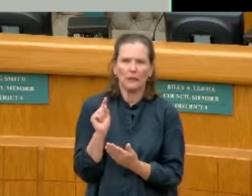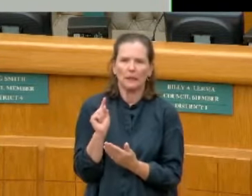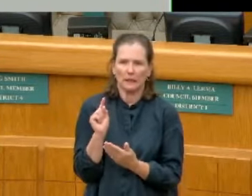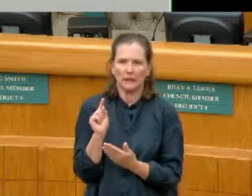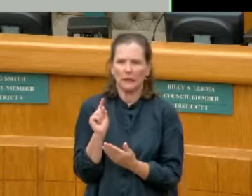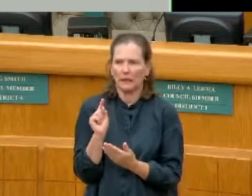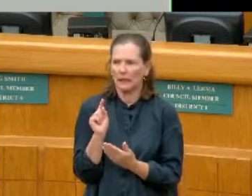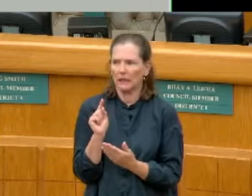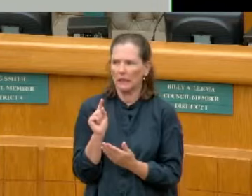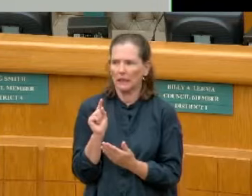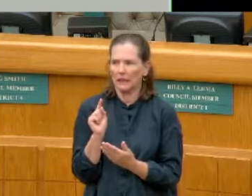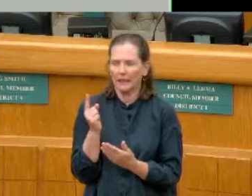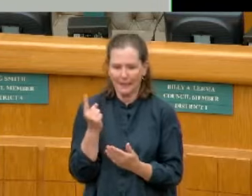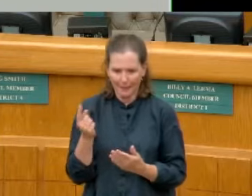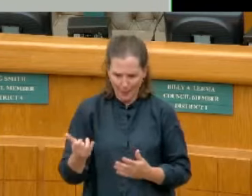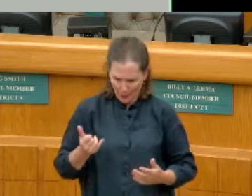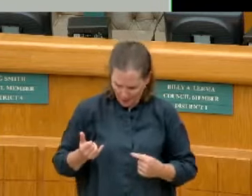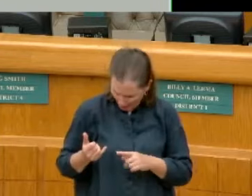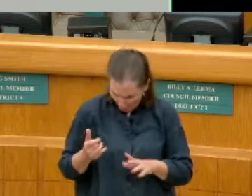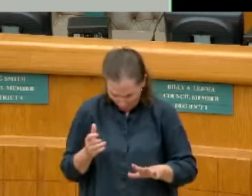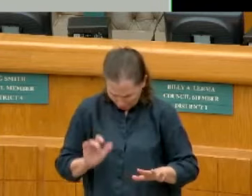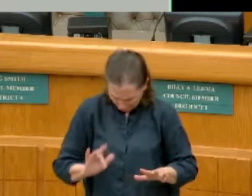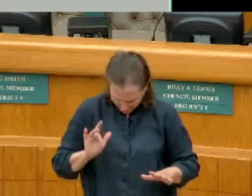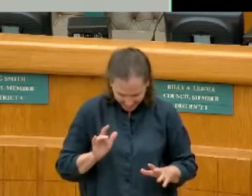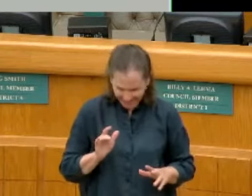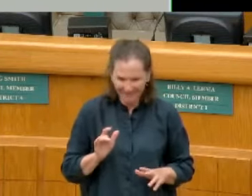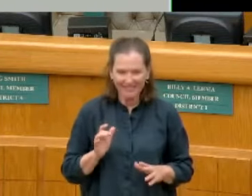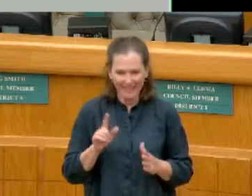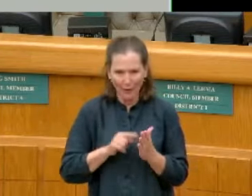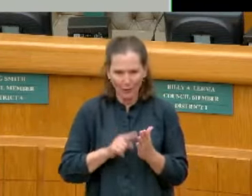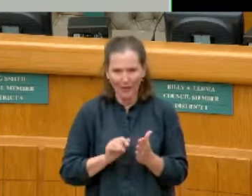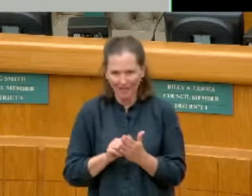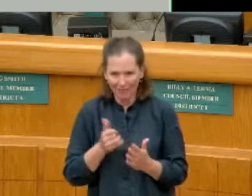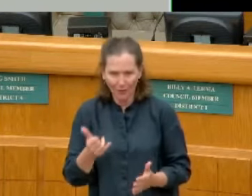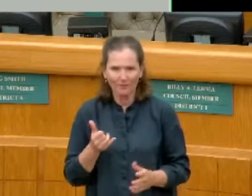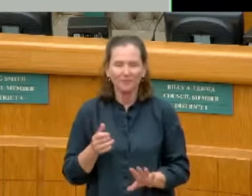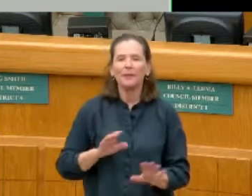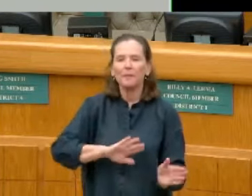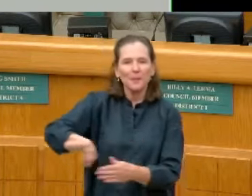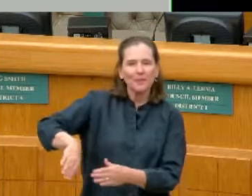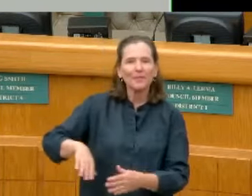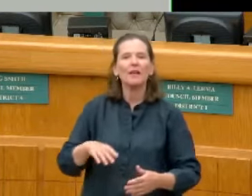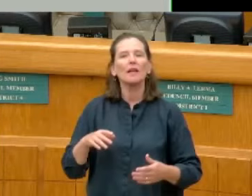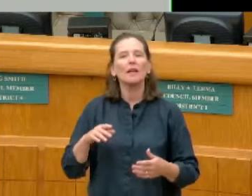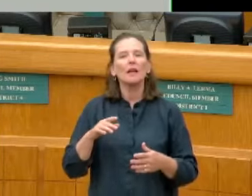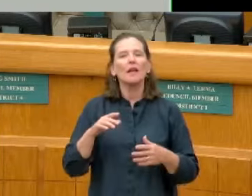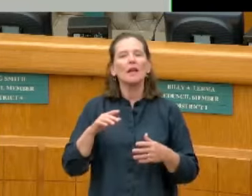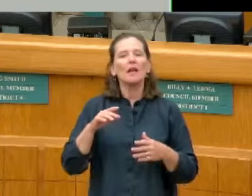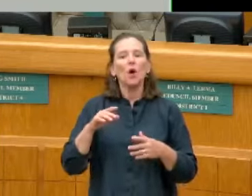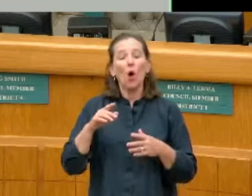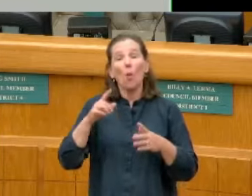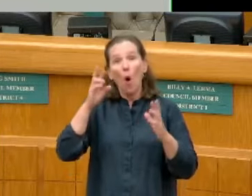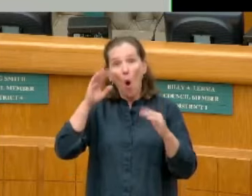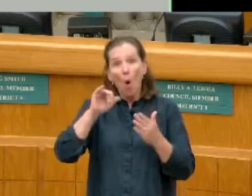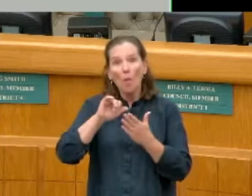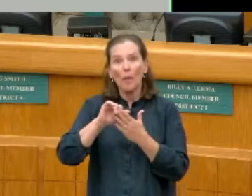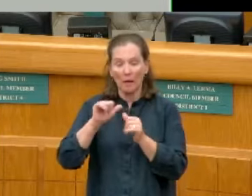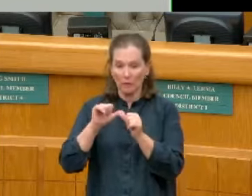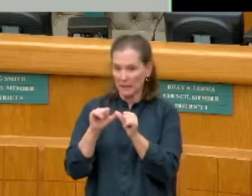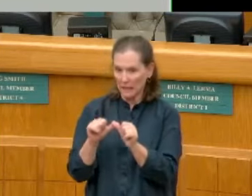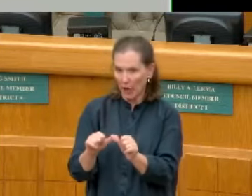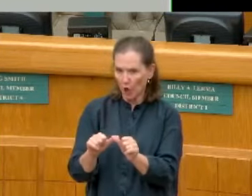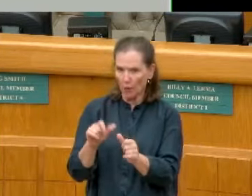Got a phone call there. I was hoping that wouldn't happen. And it is going down. So hopefully this trend will continue.